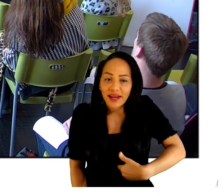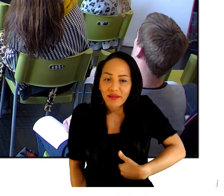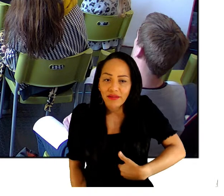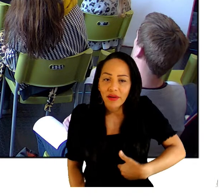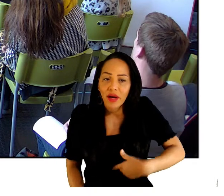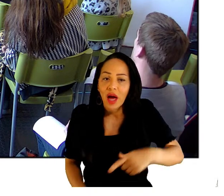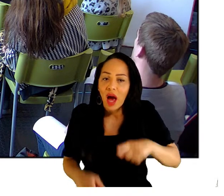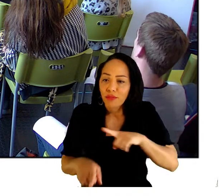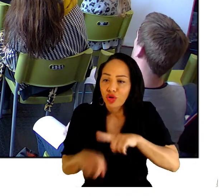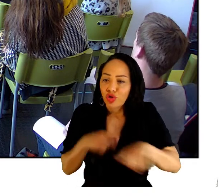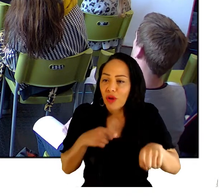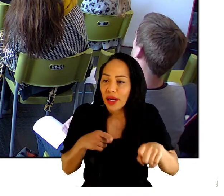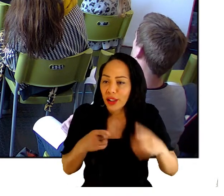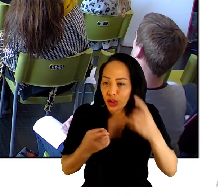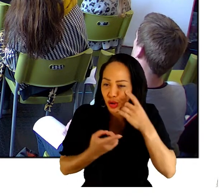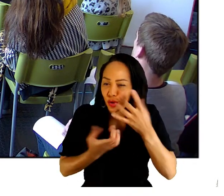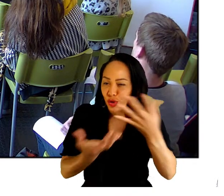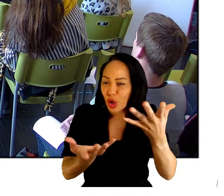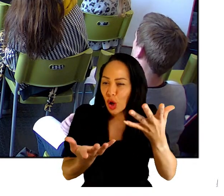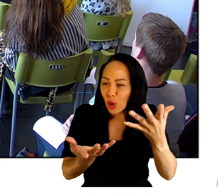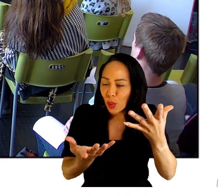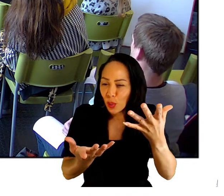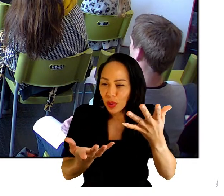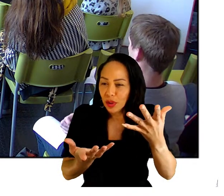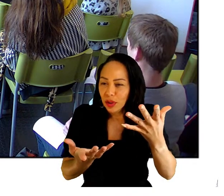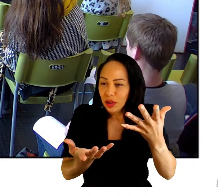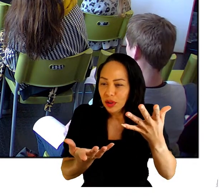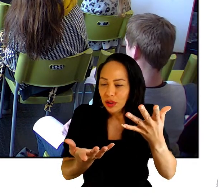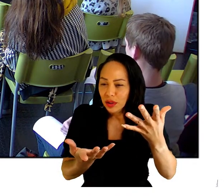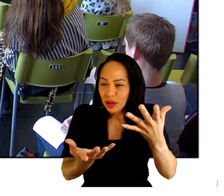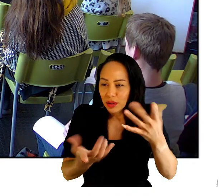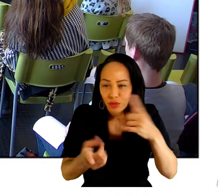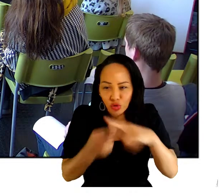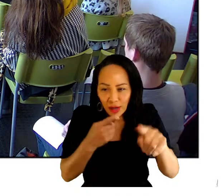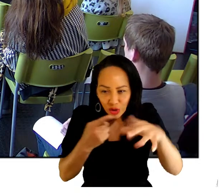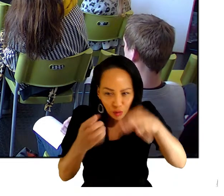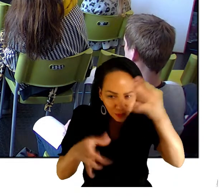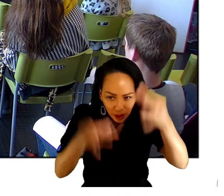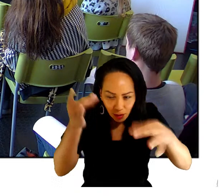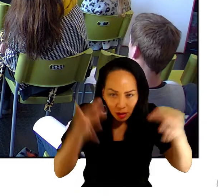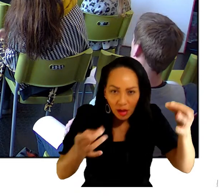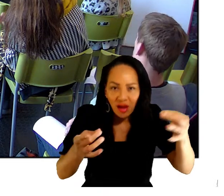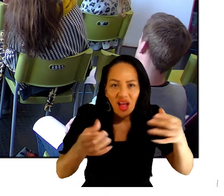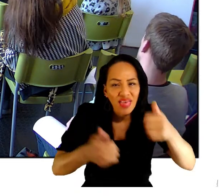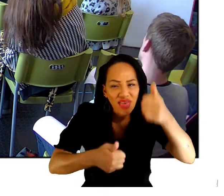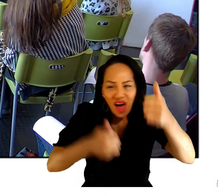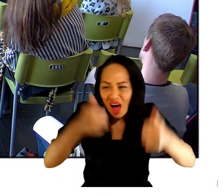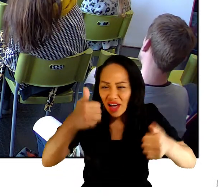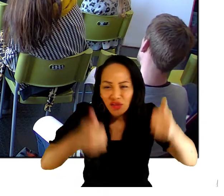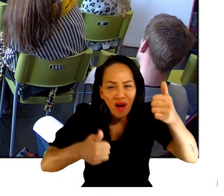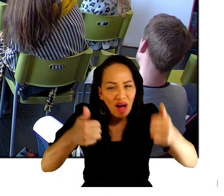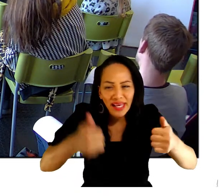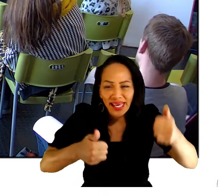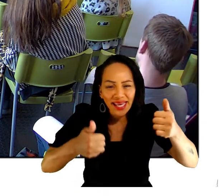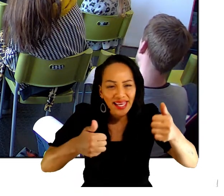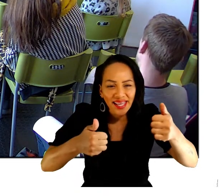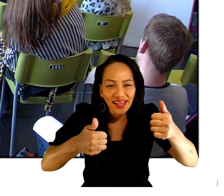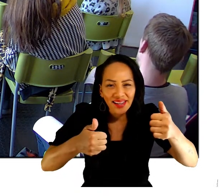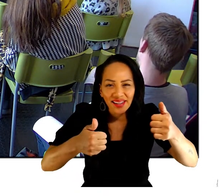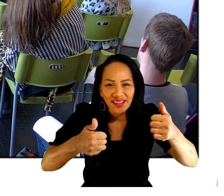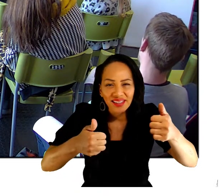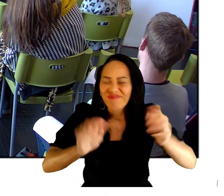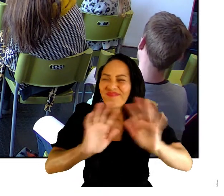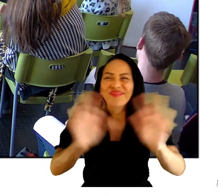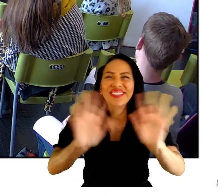try to dissect that line. Like the hierarchy in that sense is the wrong way of